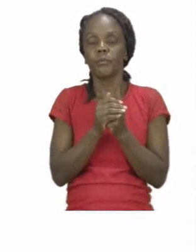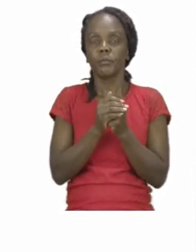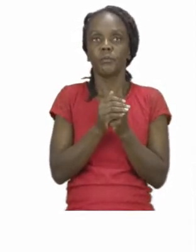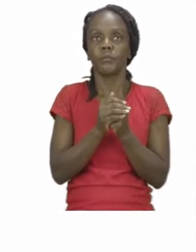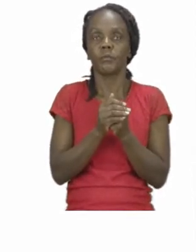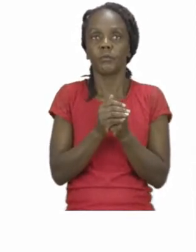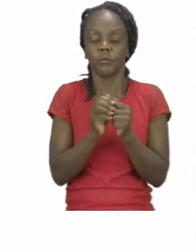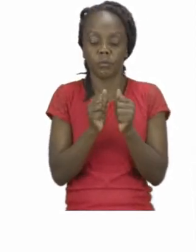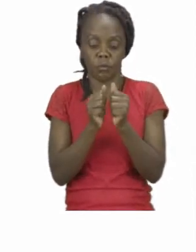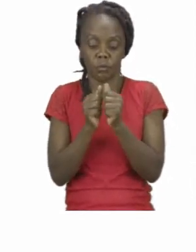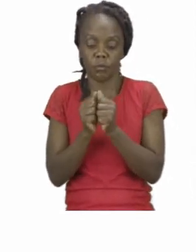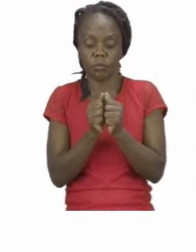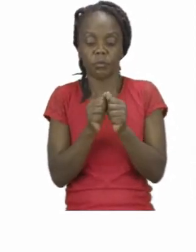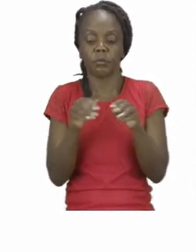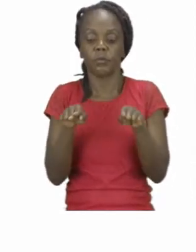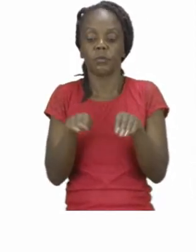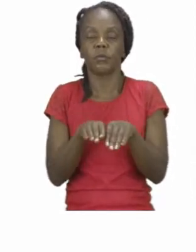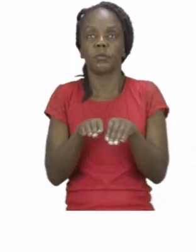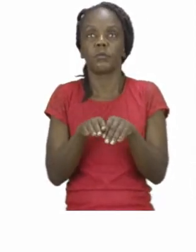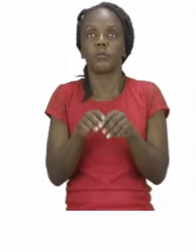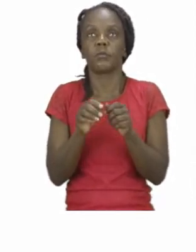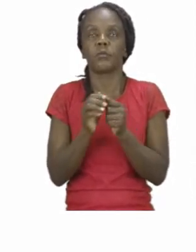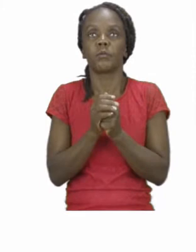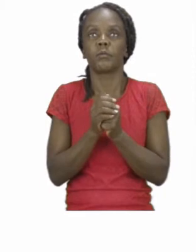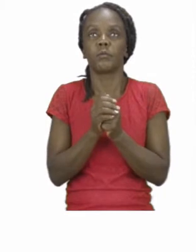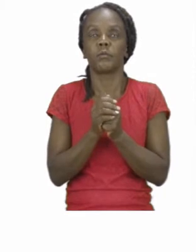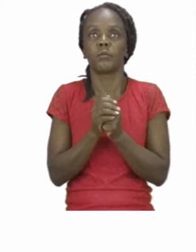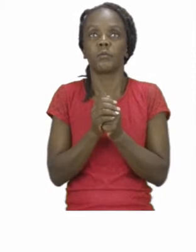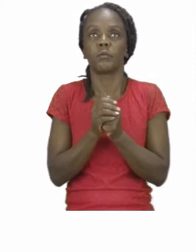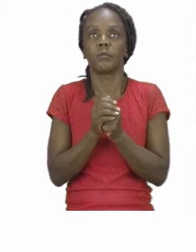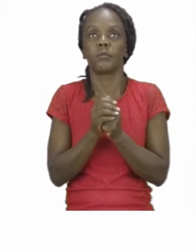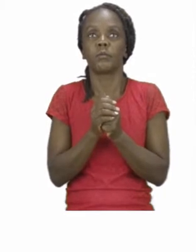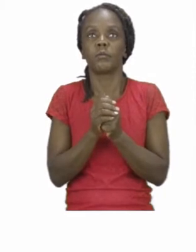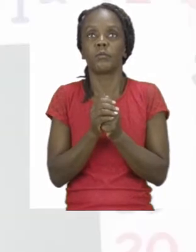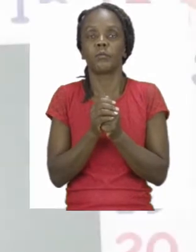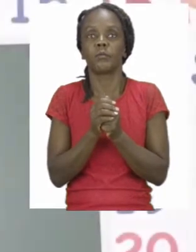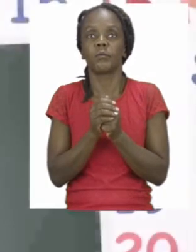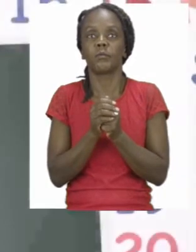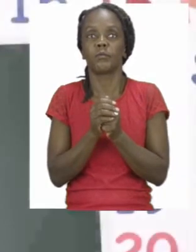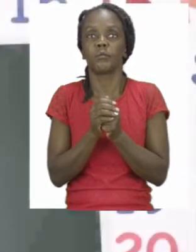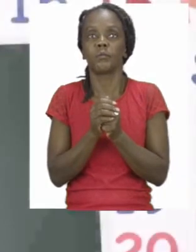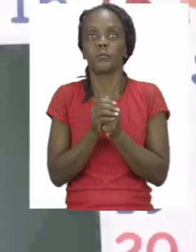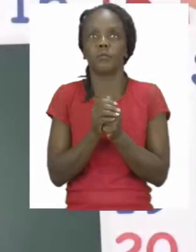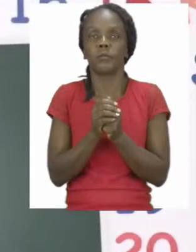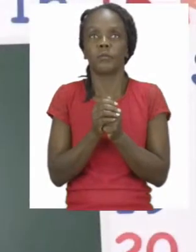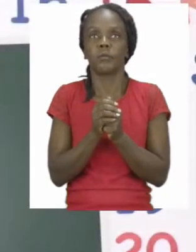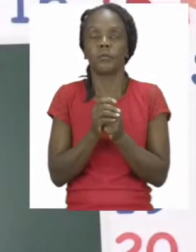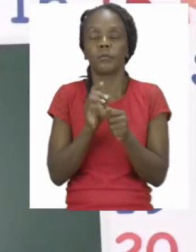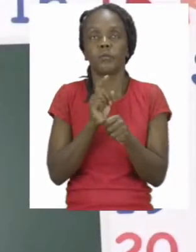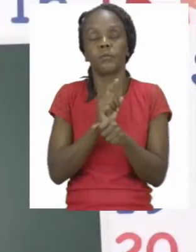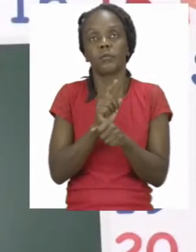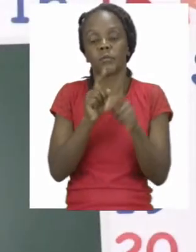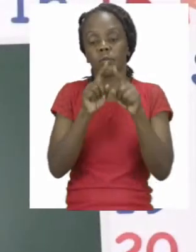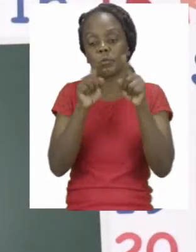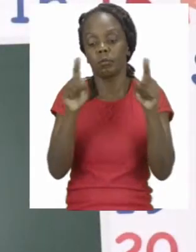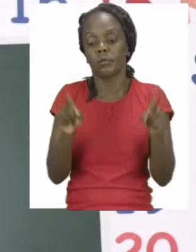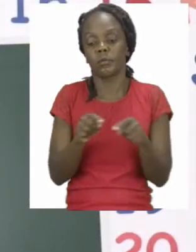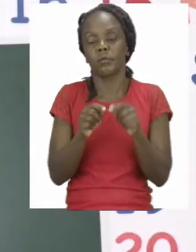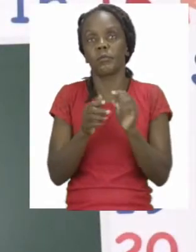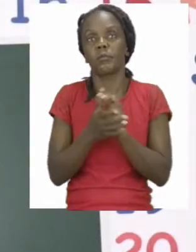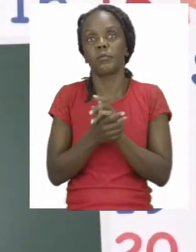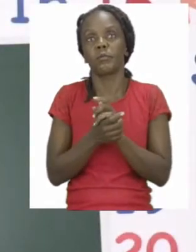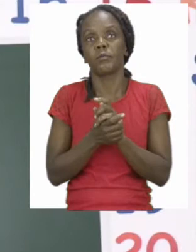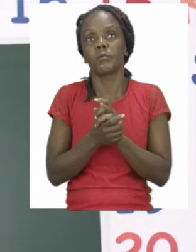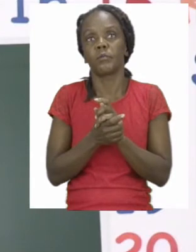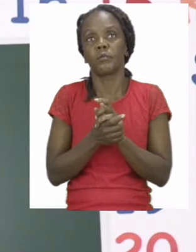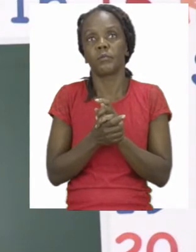you, so let's take a look at the board. I have drawn the first family member on the board, and that family member